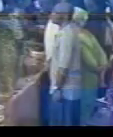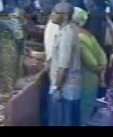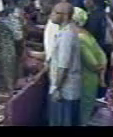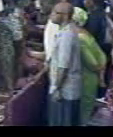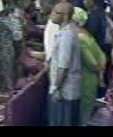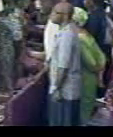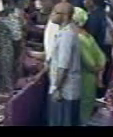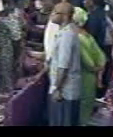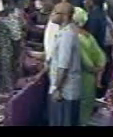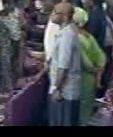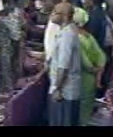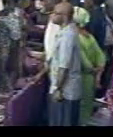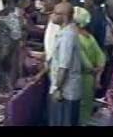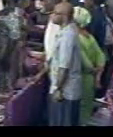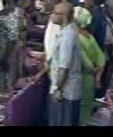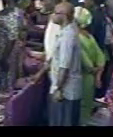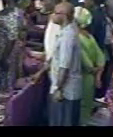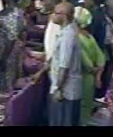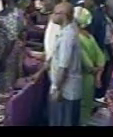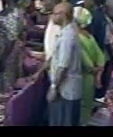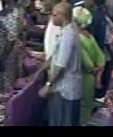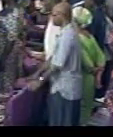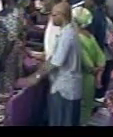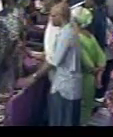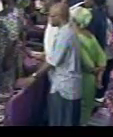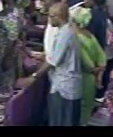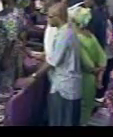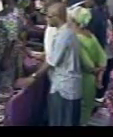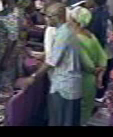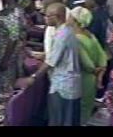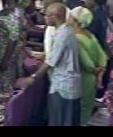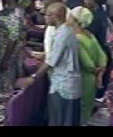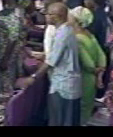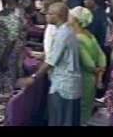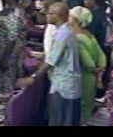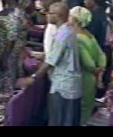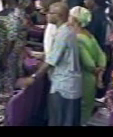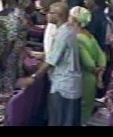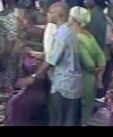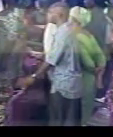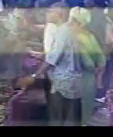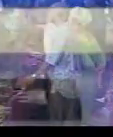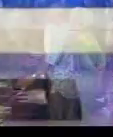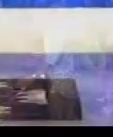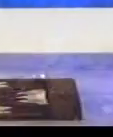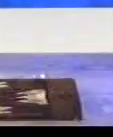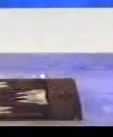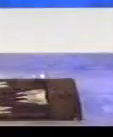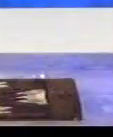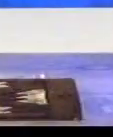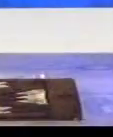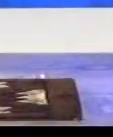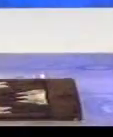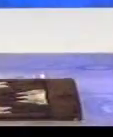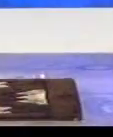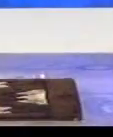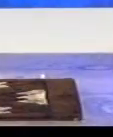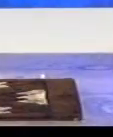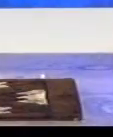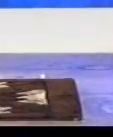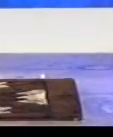name. We're asking, oh Lord, you back them up. The power of heaven will never leave